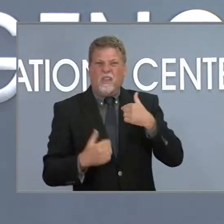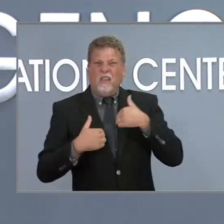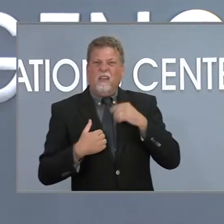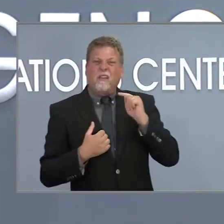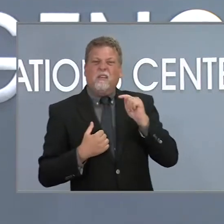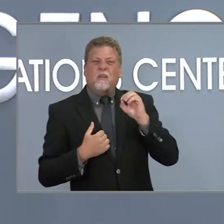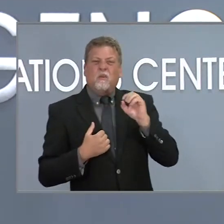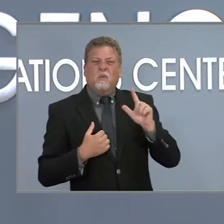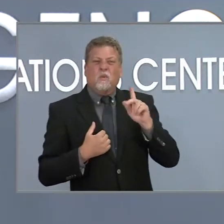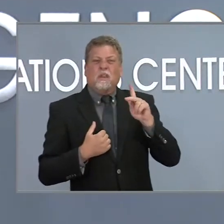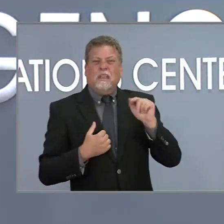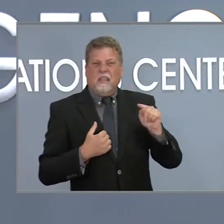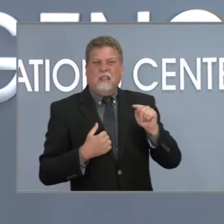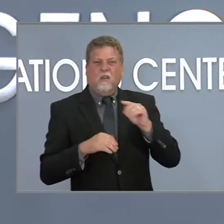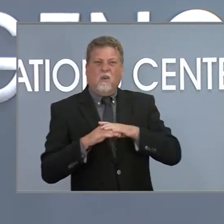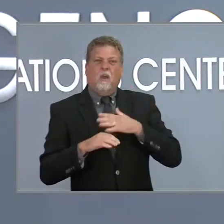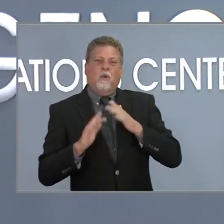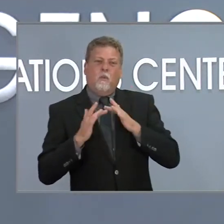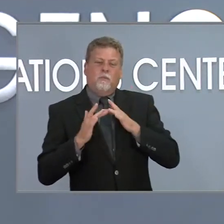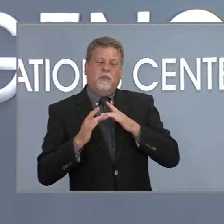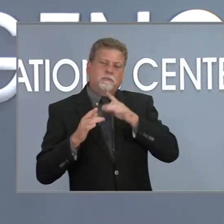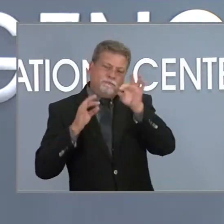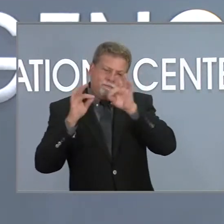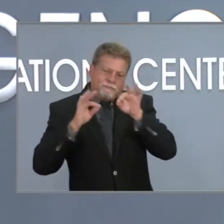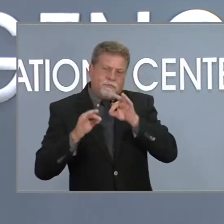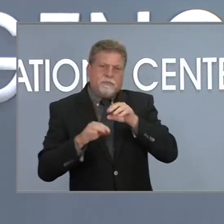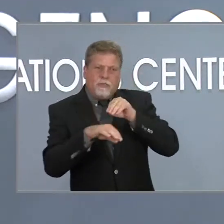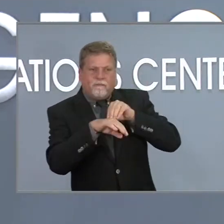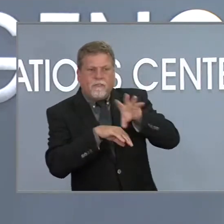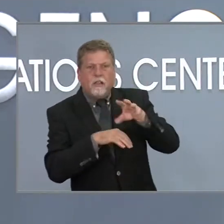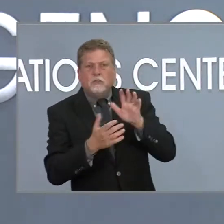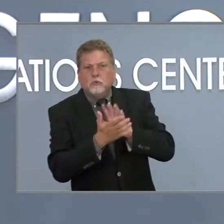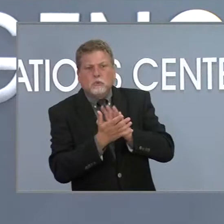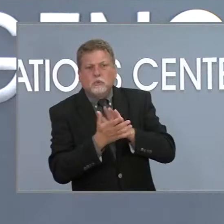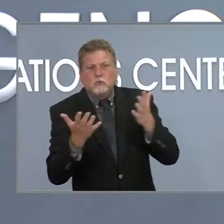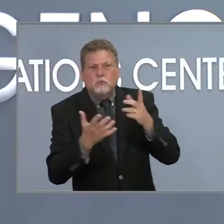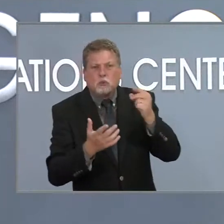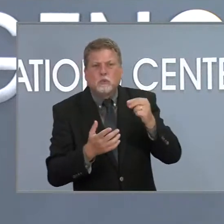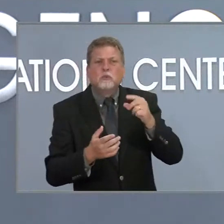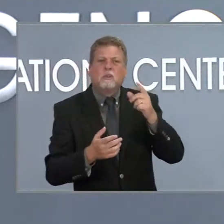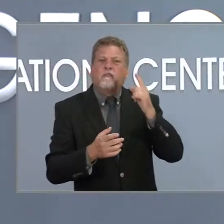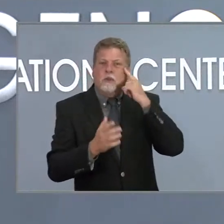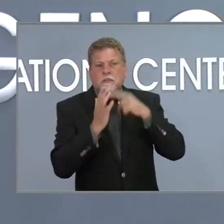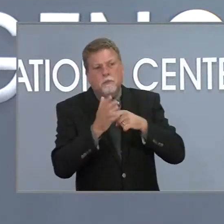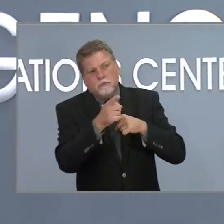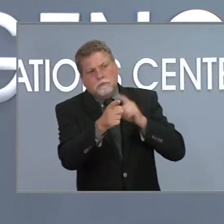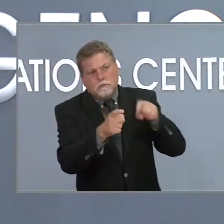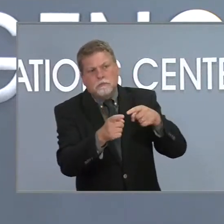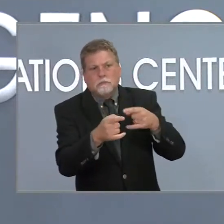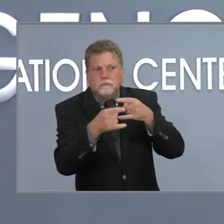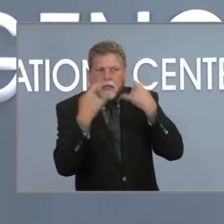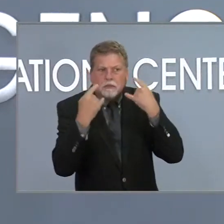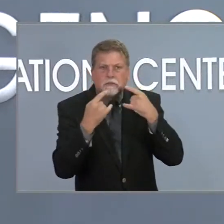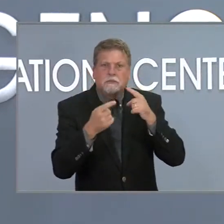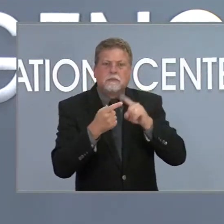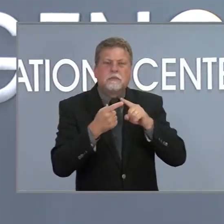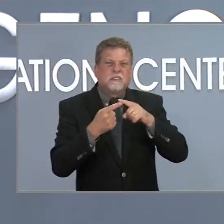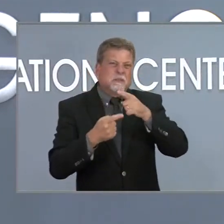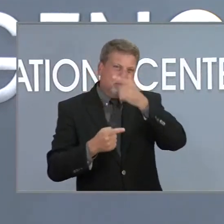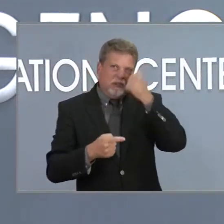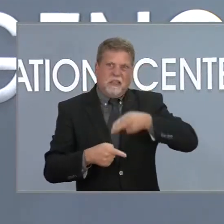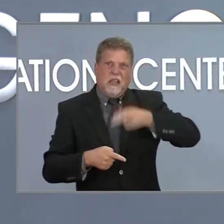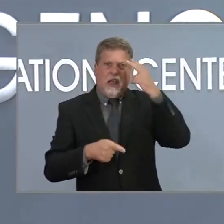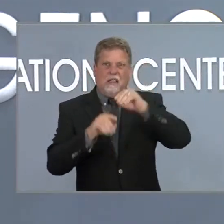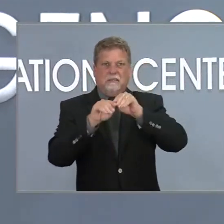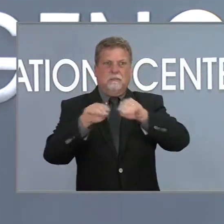the classroom. So it certainly is saying things like schools must require masks, particularly with this level of viral spread.